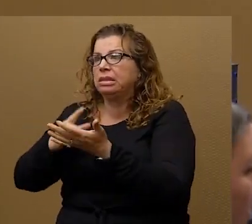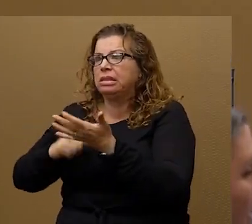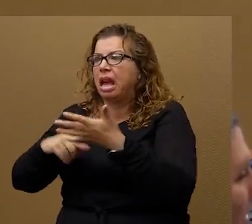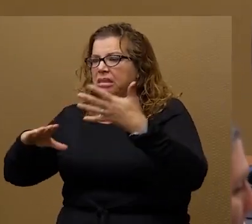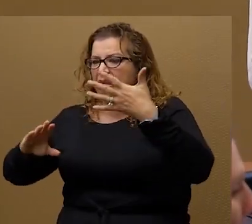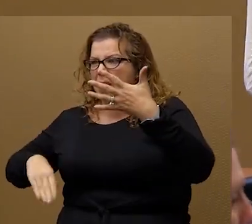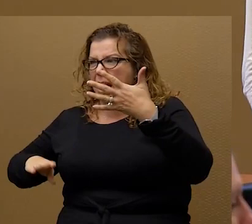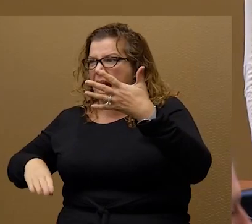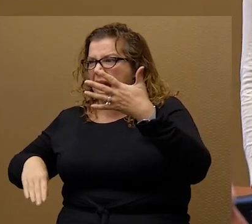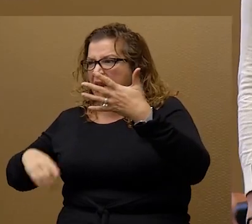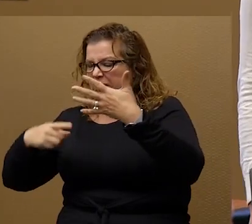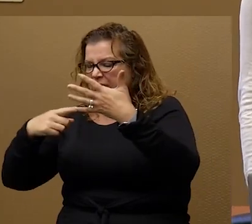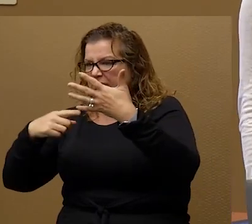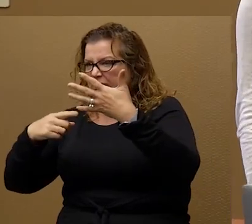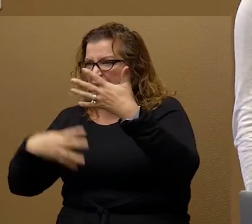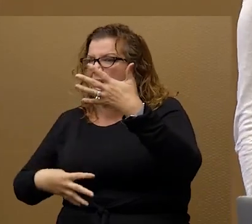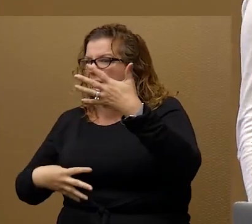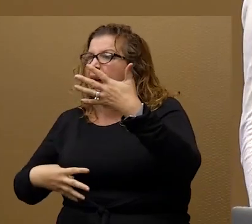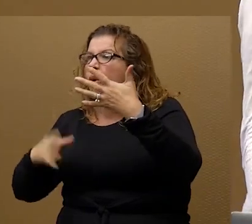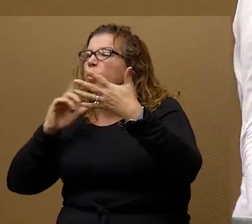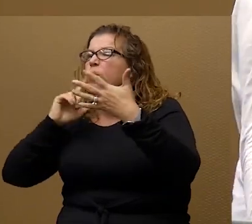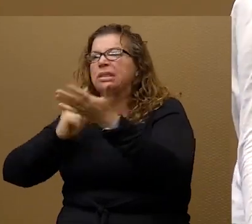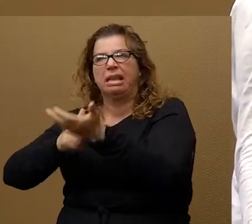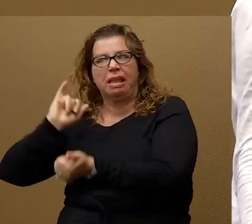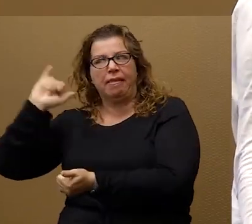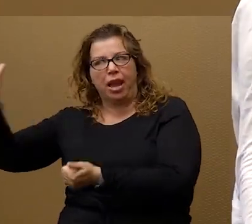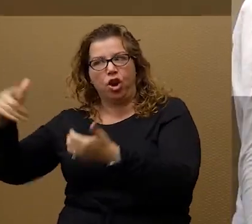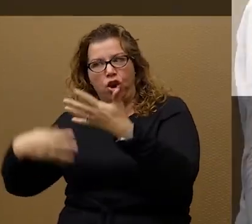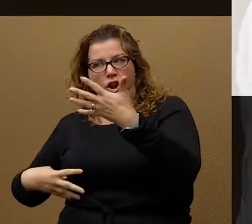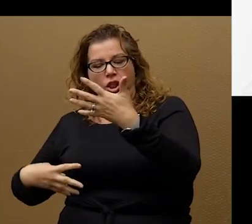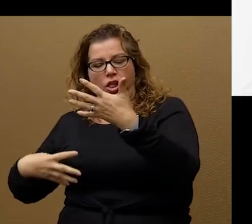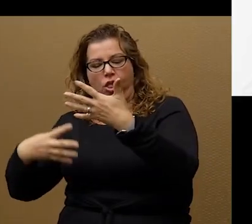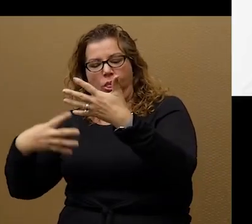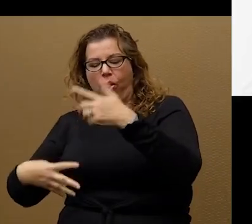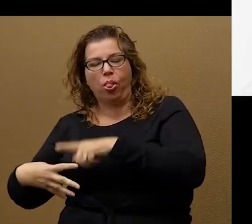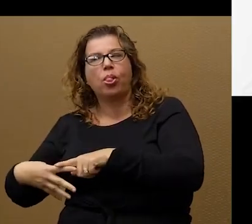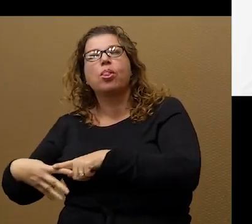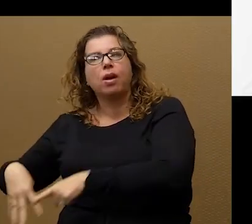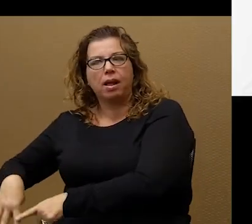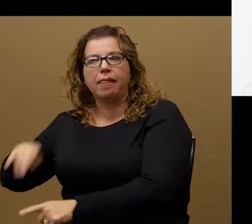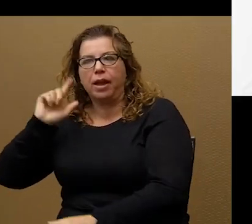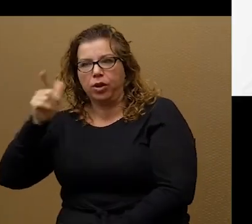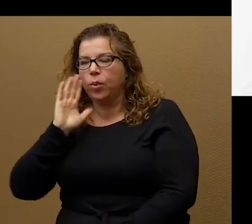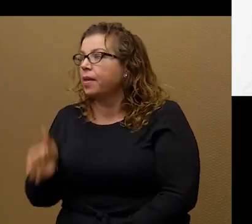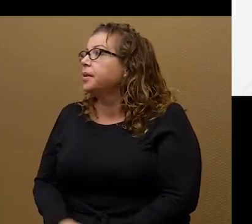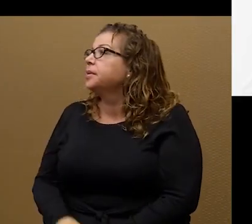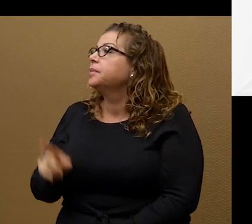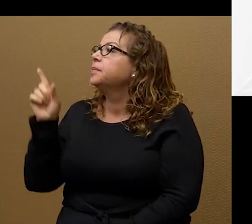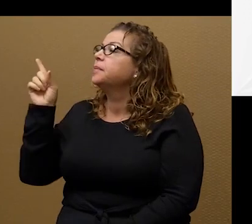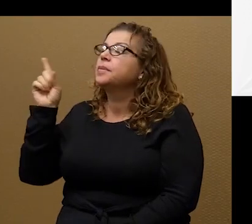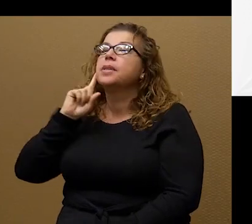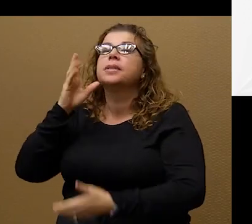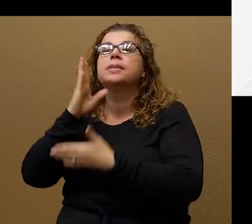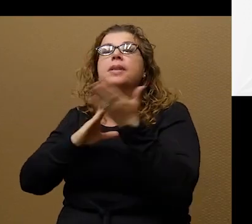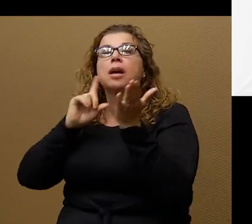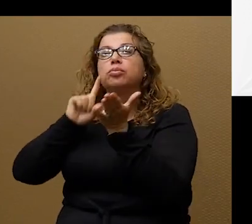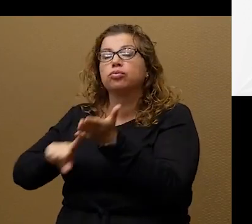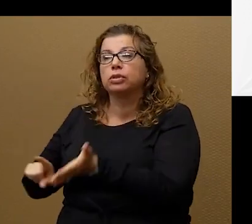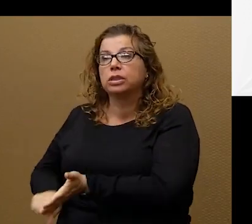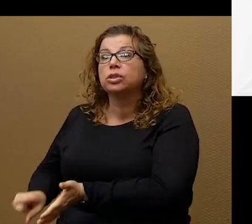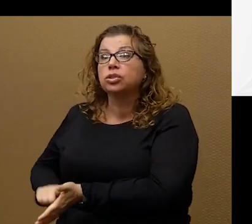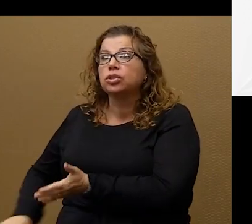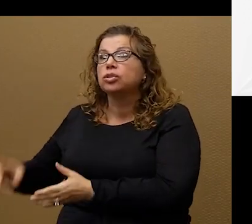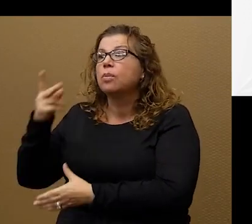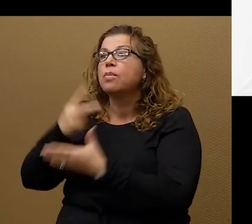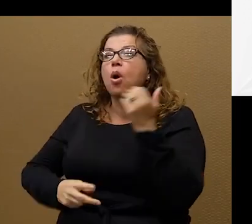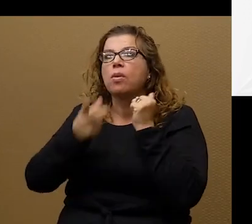bottom a little bit later. All right, so these are some studies that Dr. Borders and